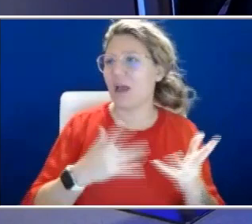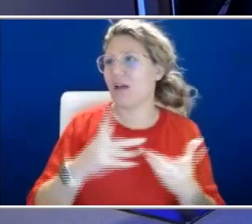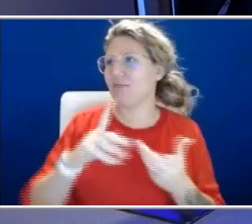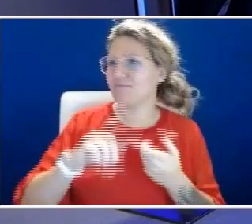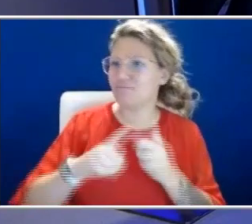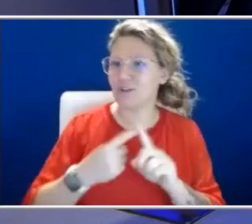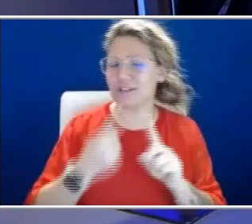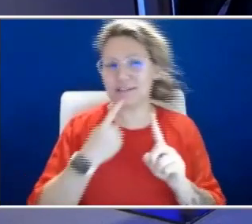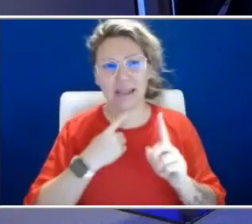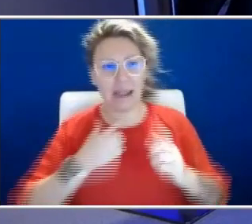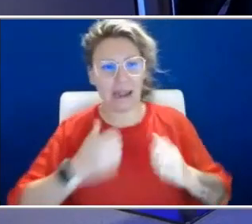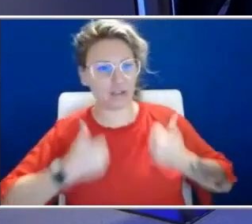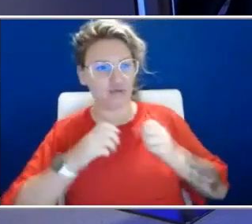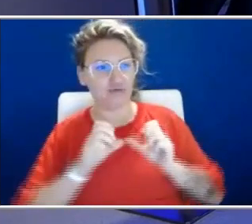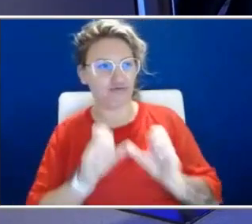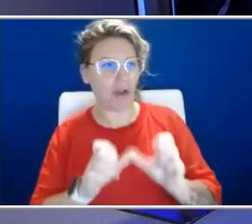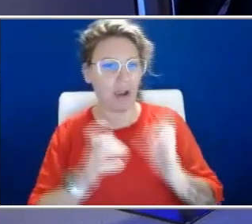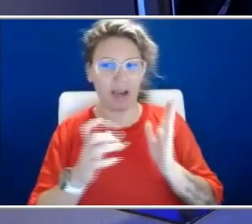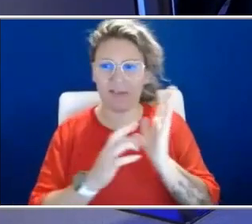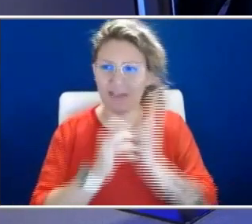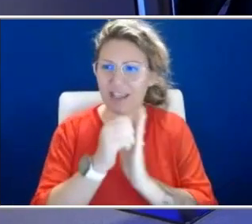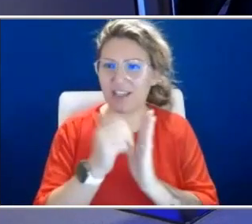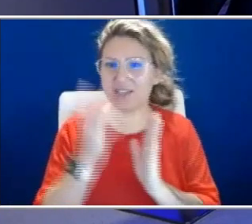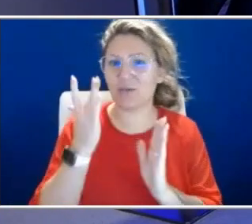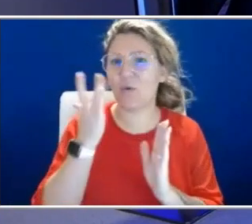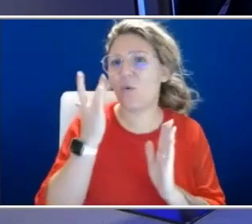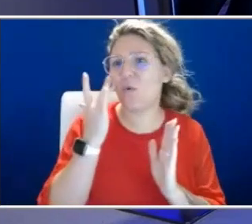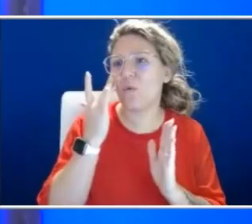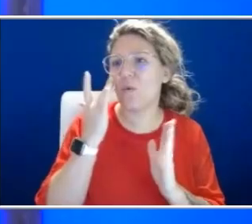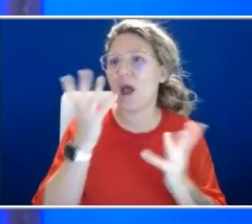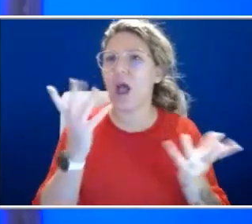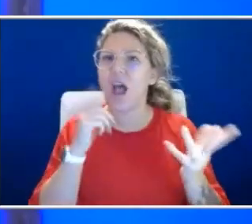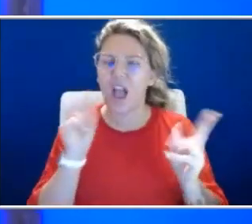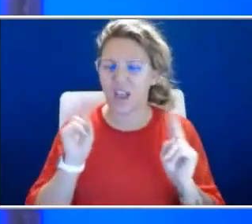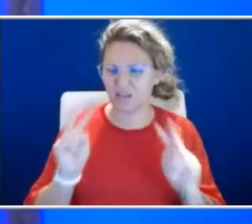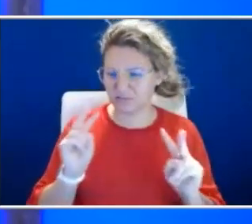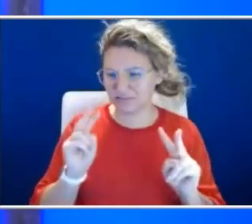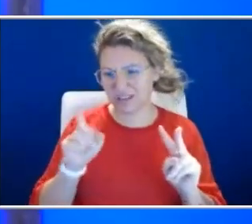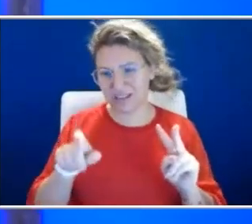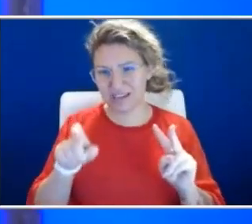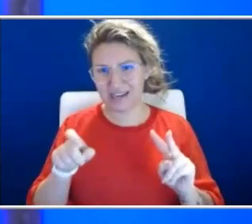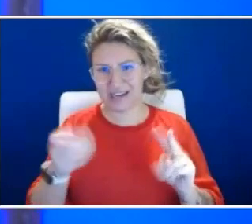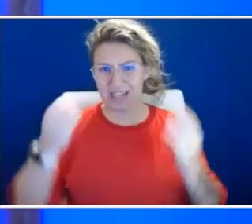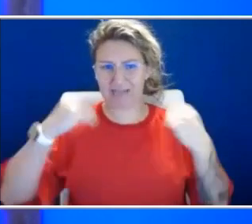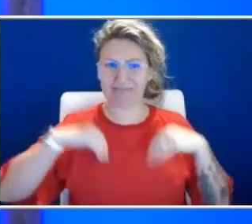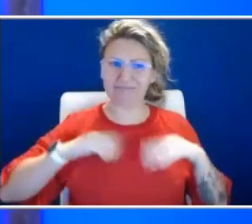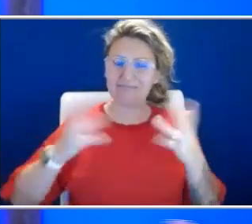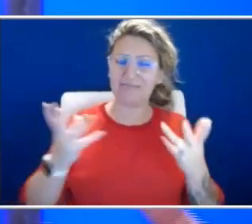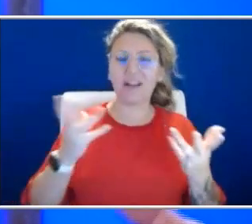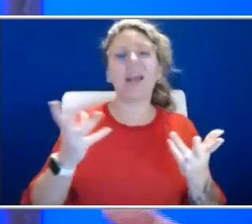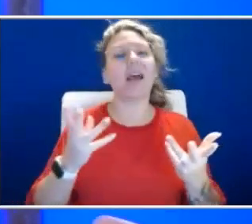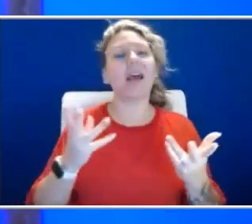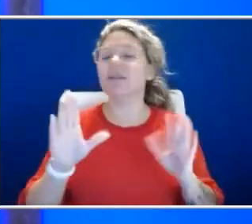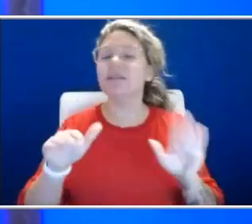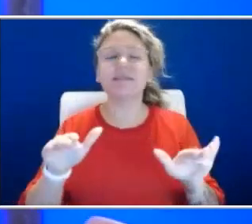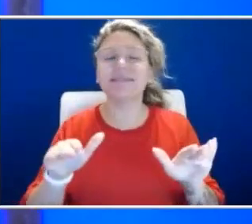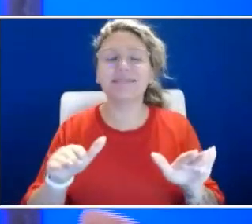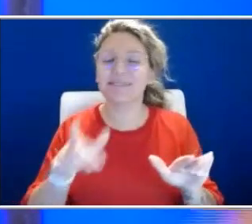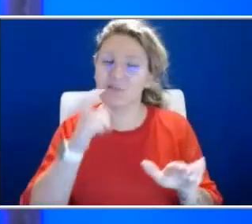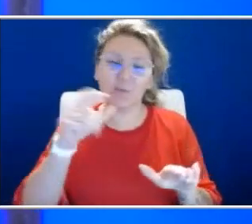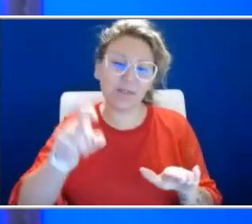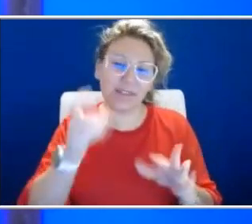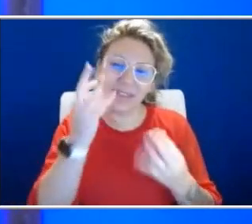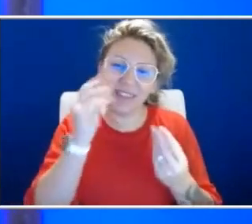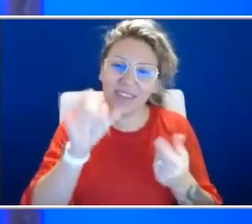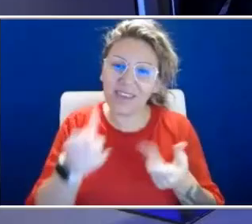cancer, so why would I look a gift horse in the mouth? And that's such unfortunate thinking. And so I'm very happy to